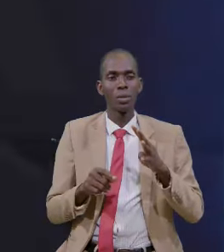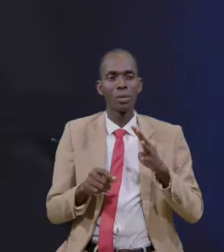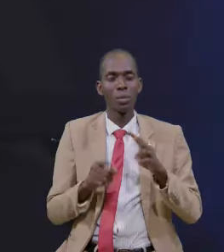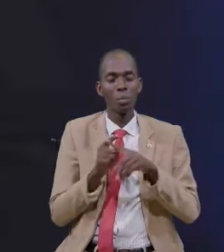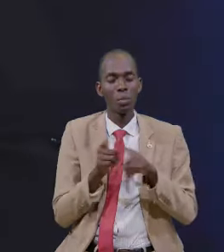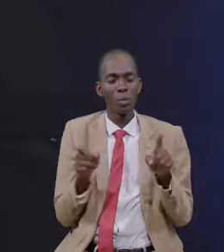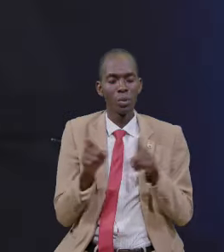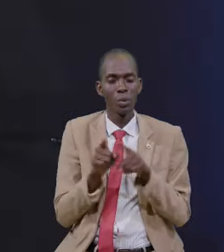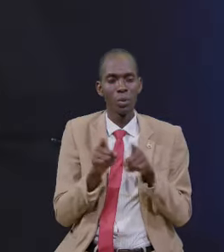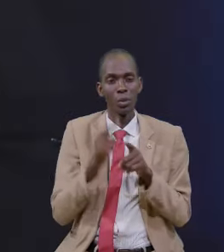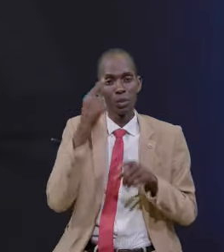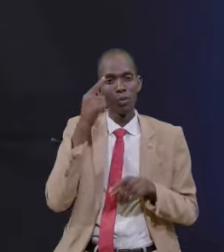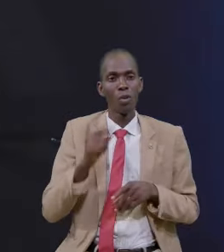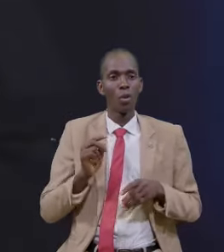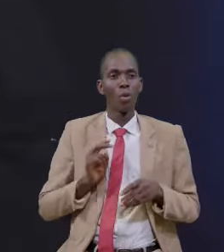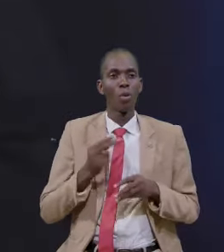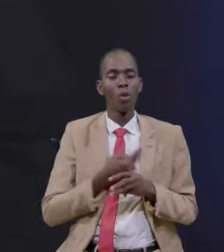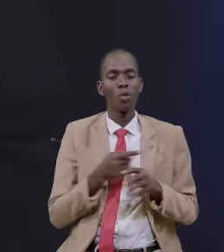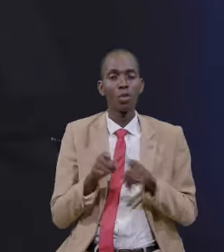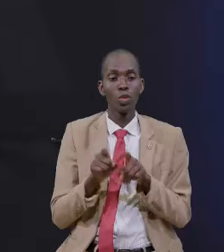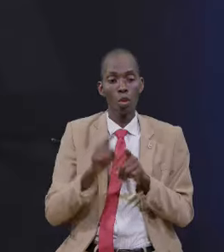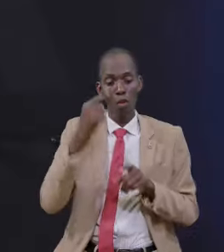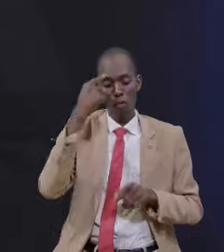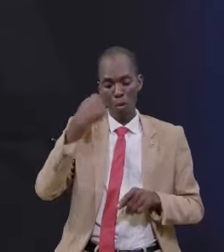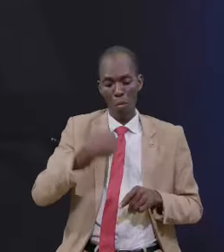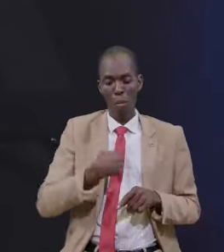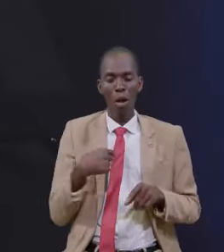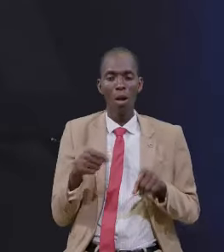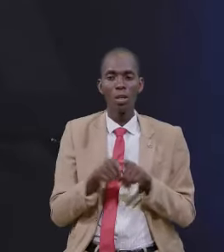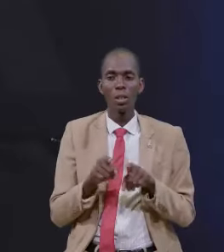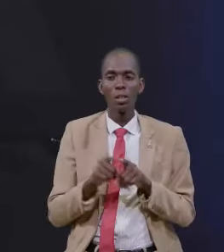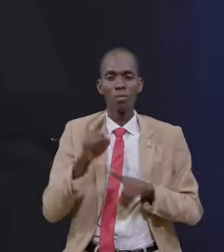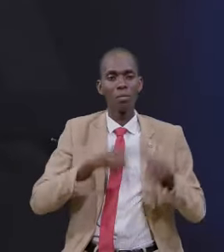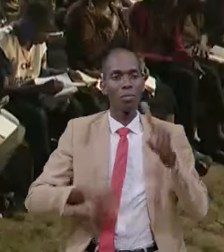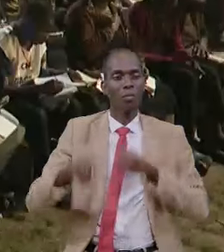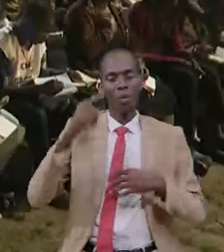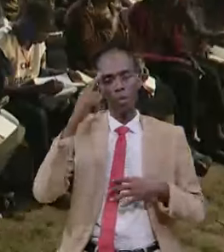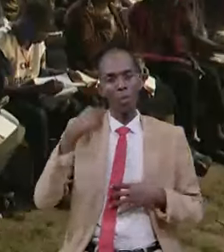us also, for me also, say for me also,